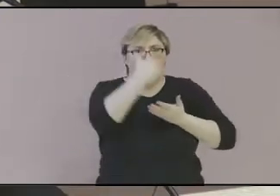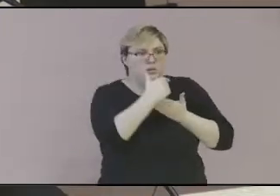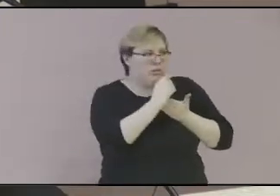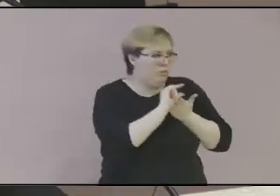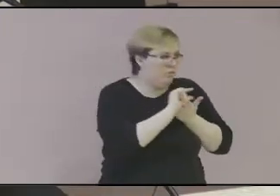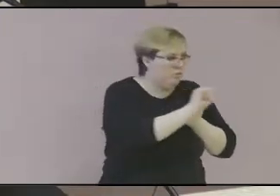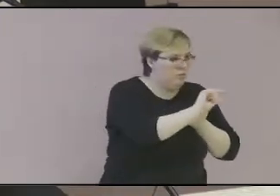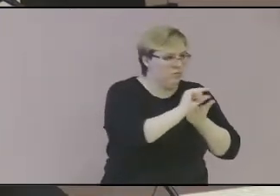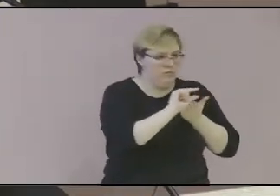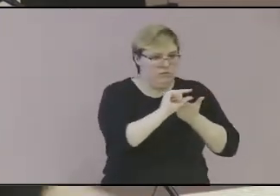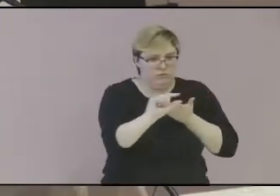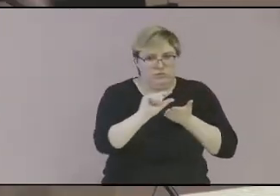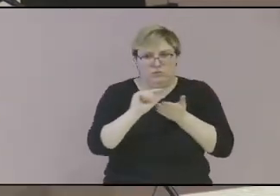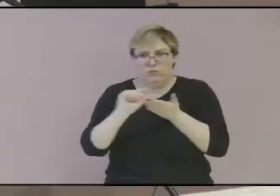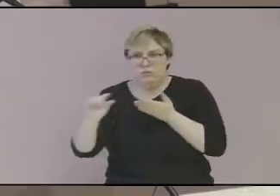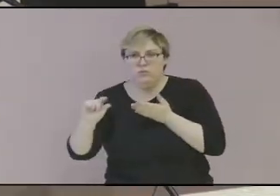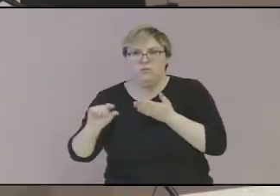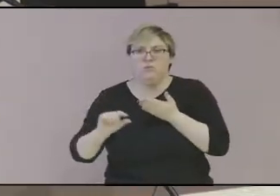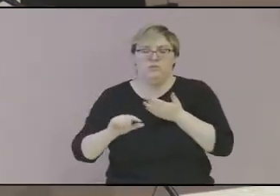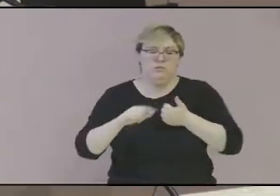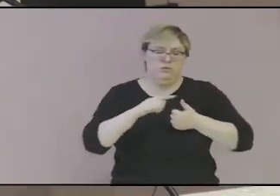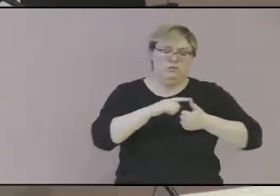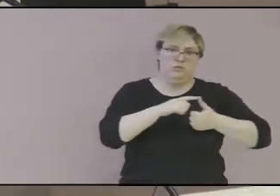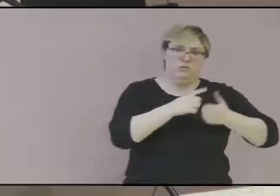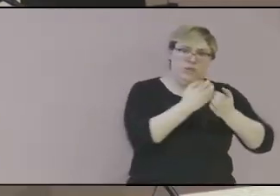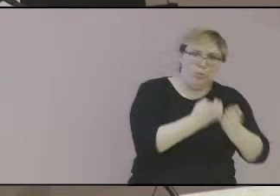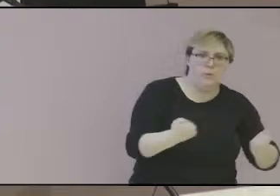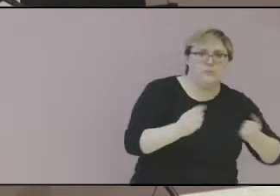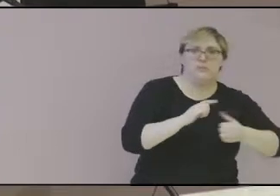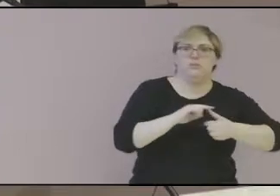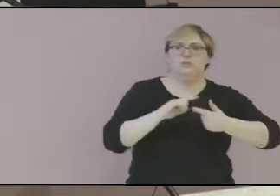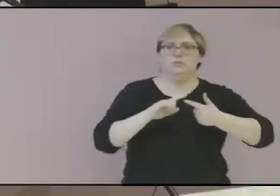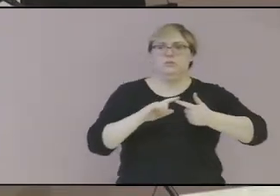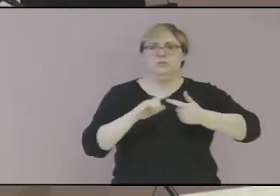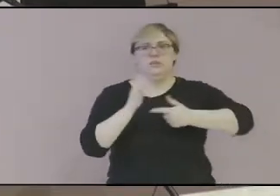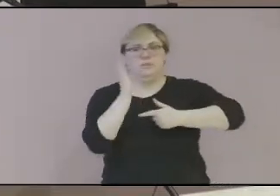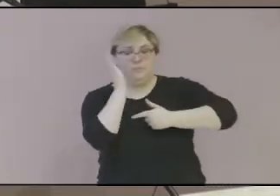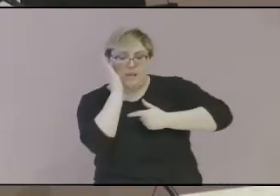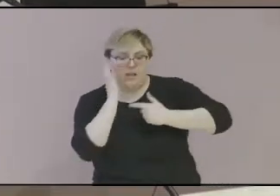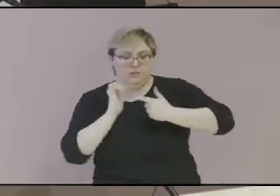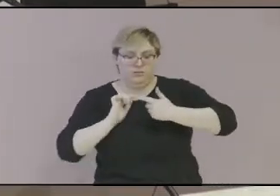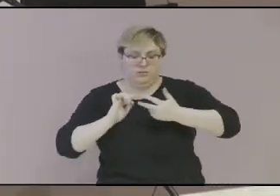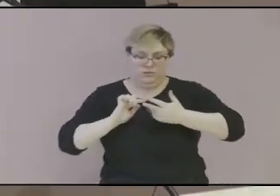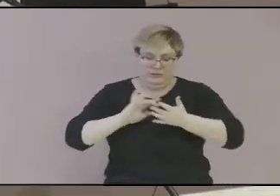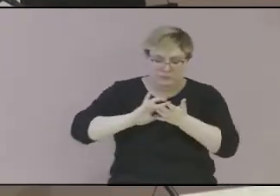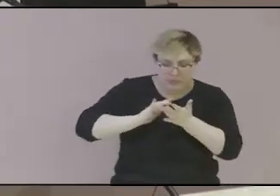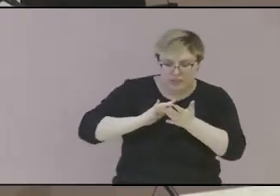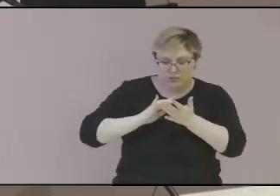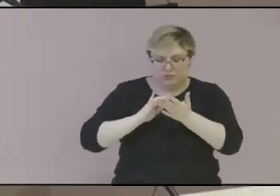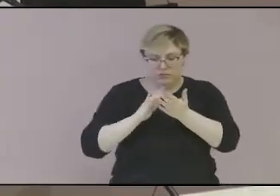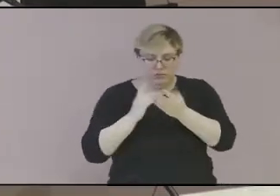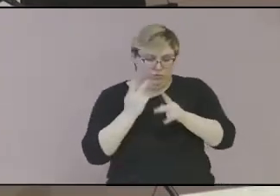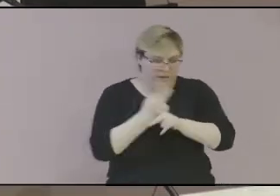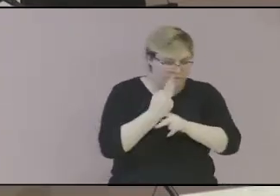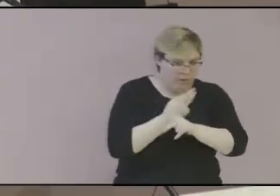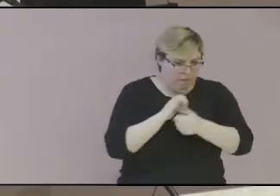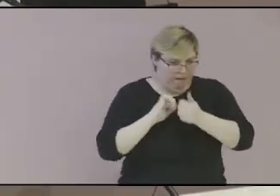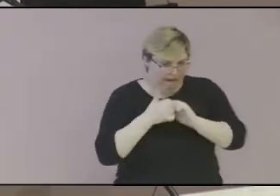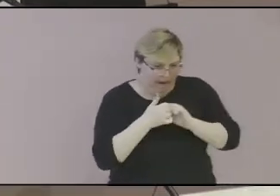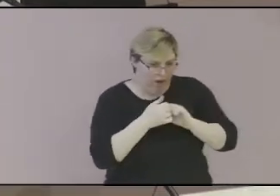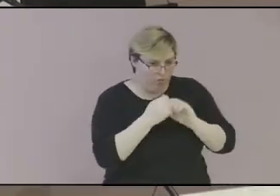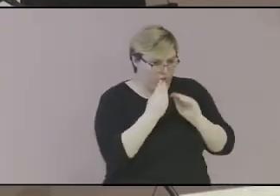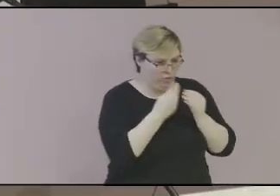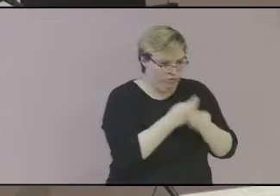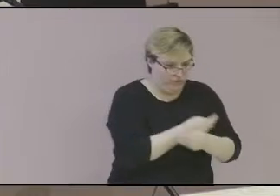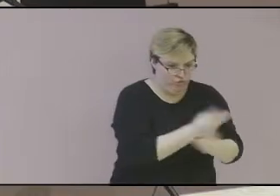care units, medicines, and also equipment like ventilators, activists and advocacy groups for disabled people